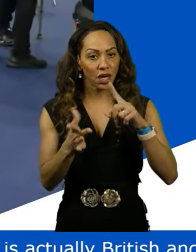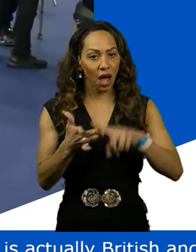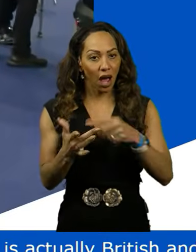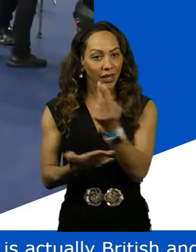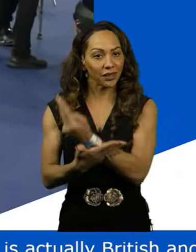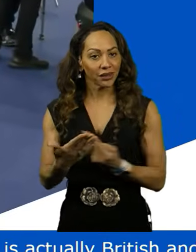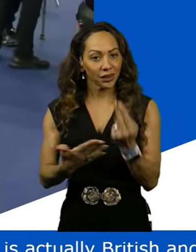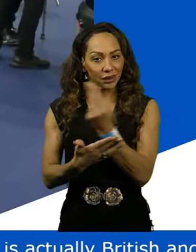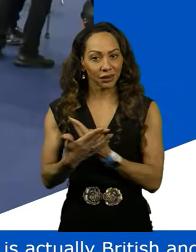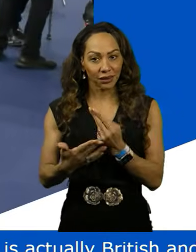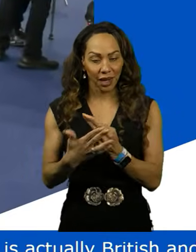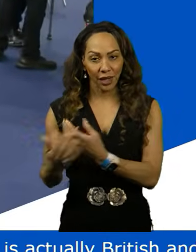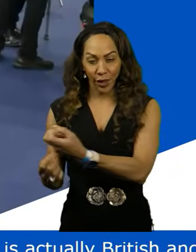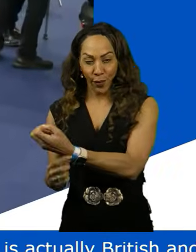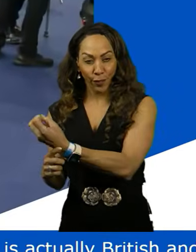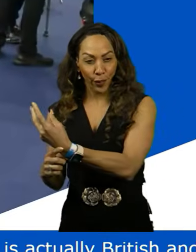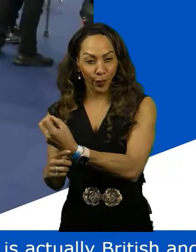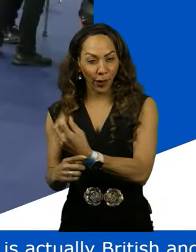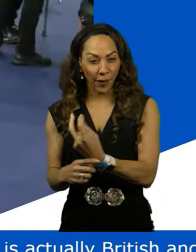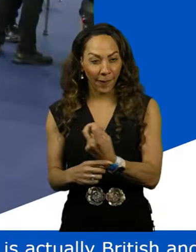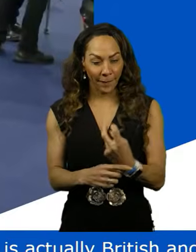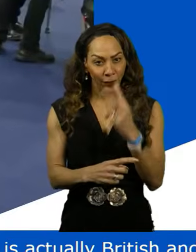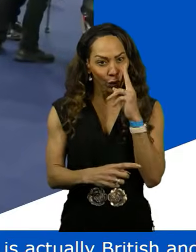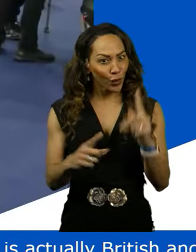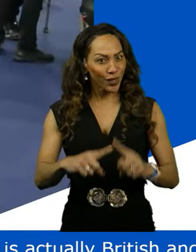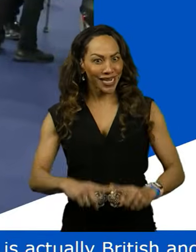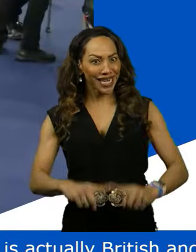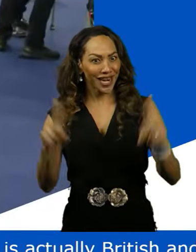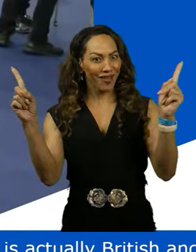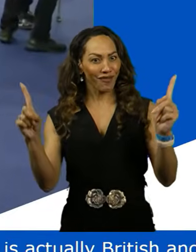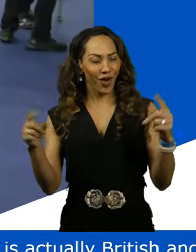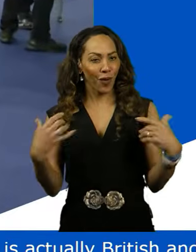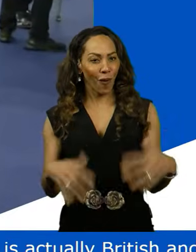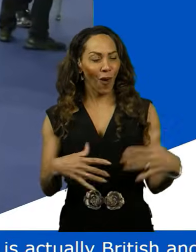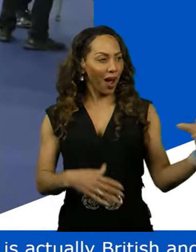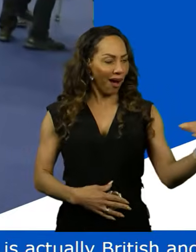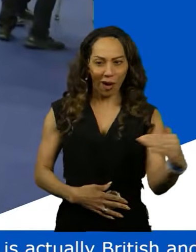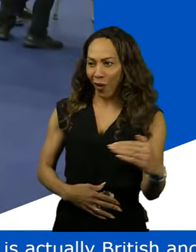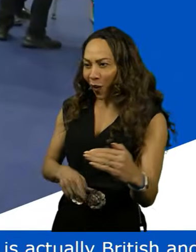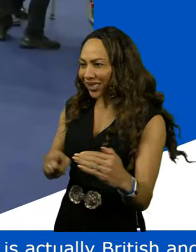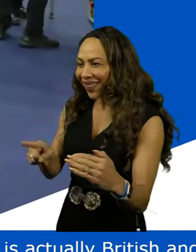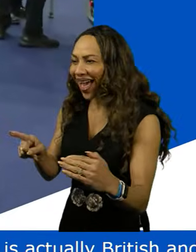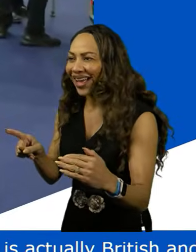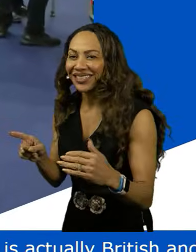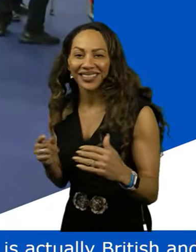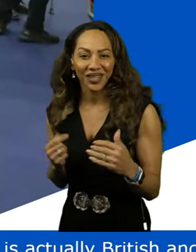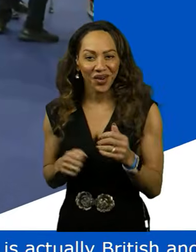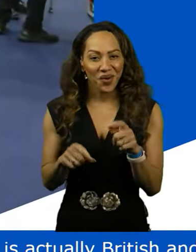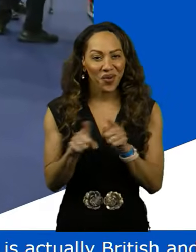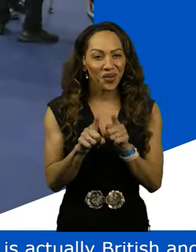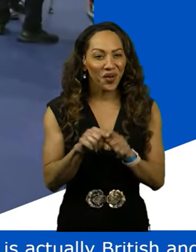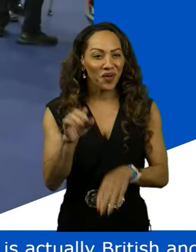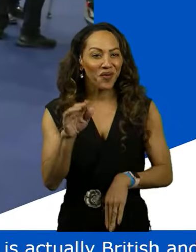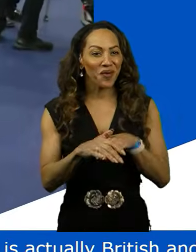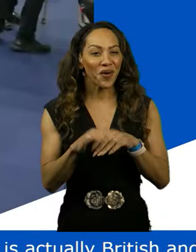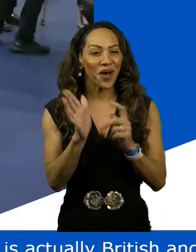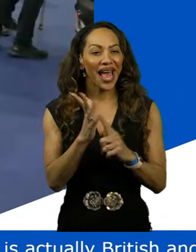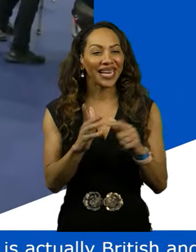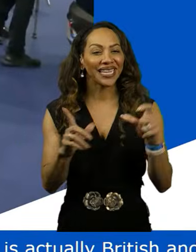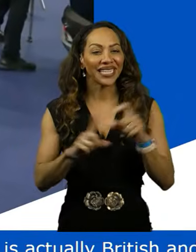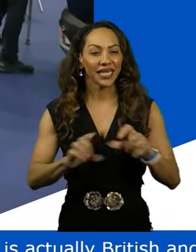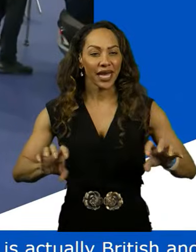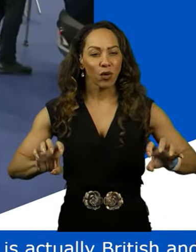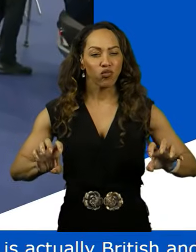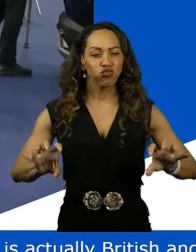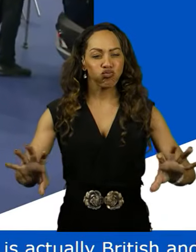with LED lighting and make it look really distinctive on the go. And down below, we've got these full LED headlights at night time that pierce